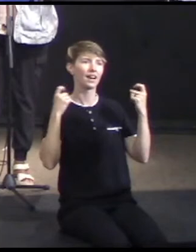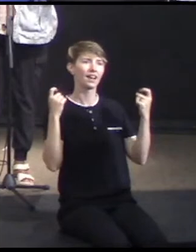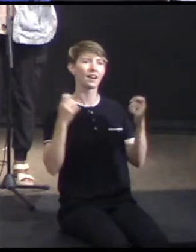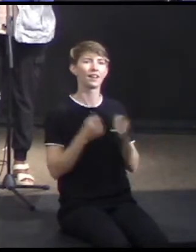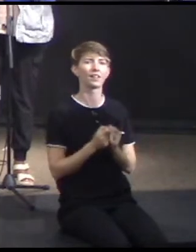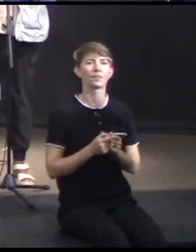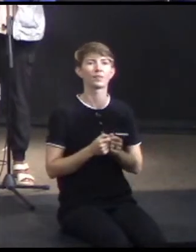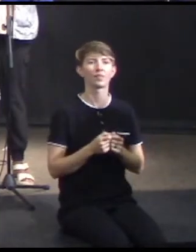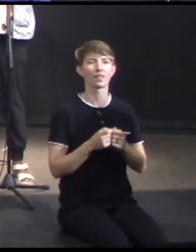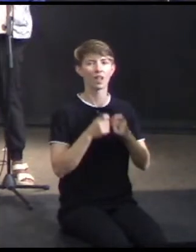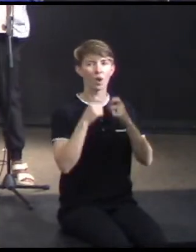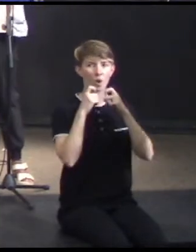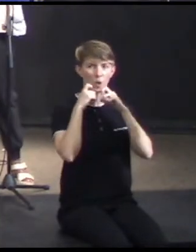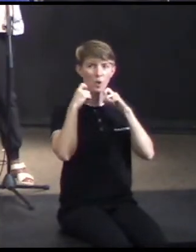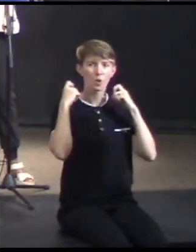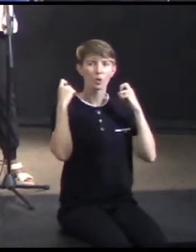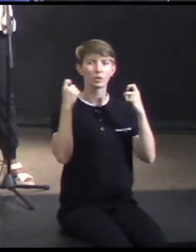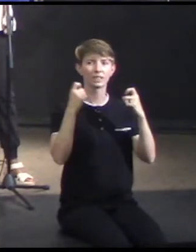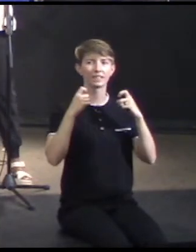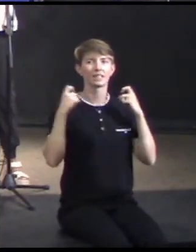hosanna.